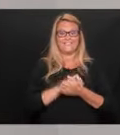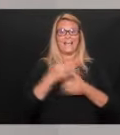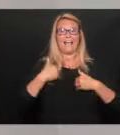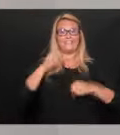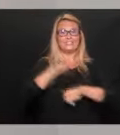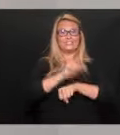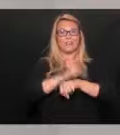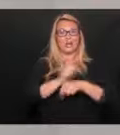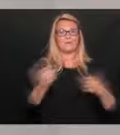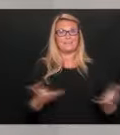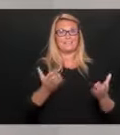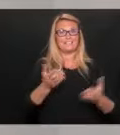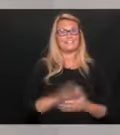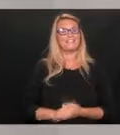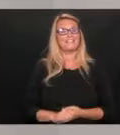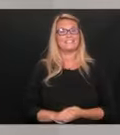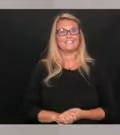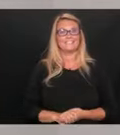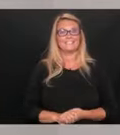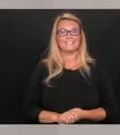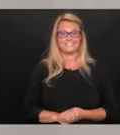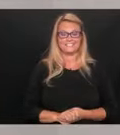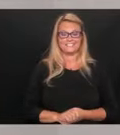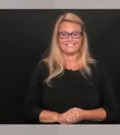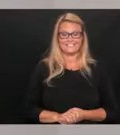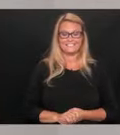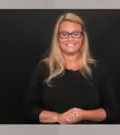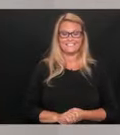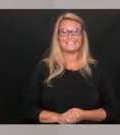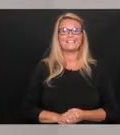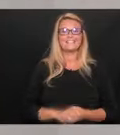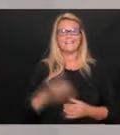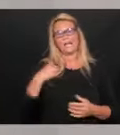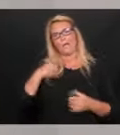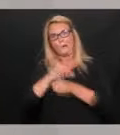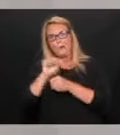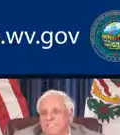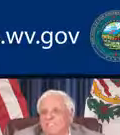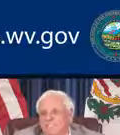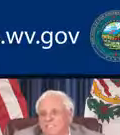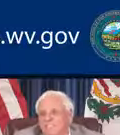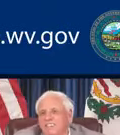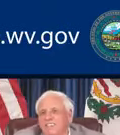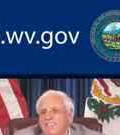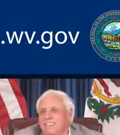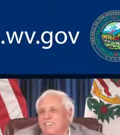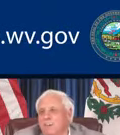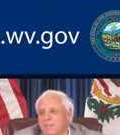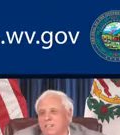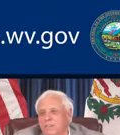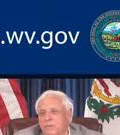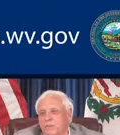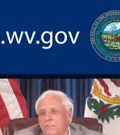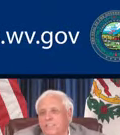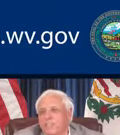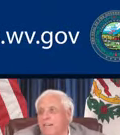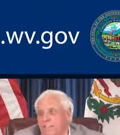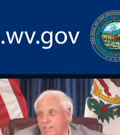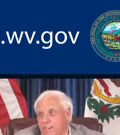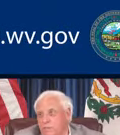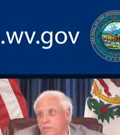and that's basically what I do on my free time other than school. Well, Ashley, listen, thanks so much for